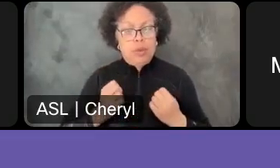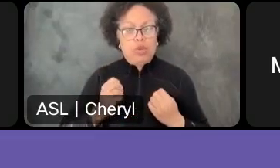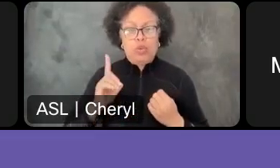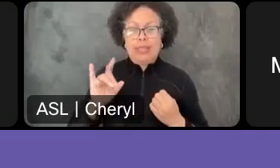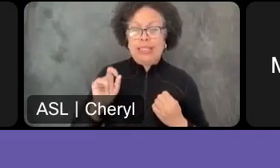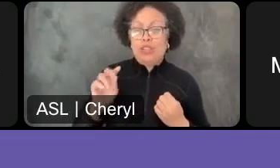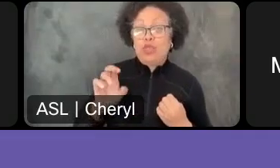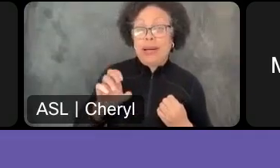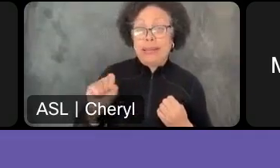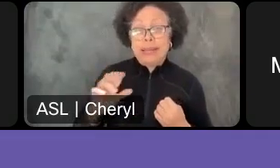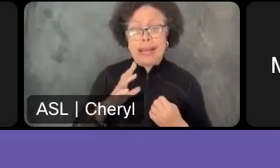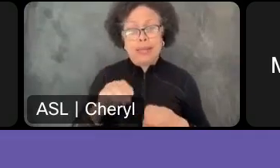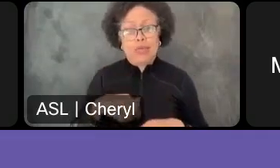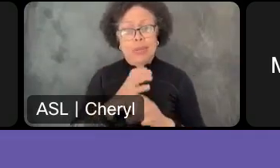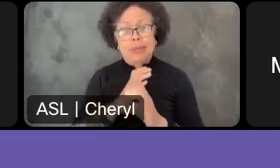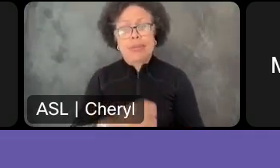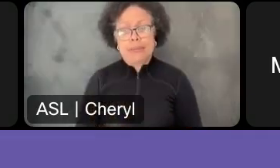crisis.